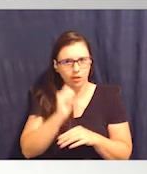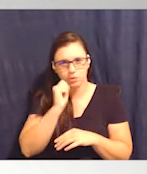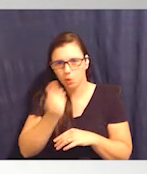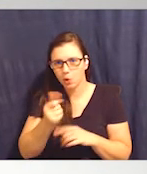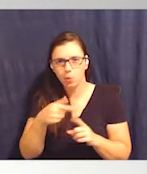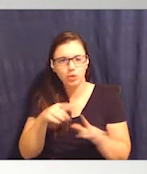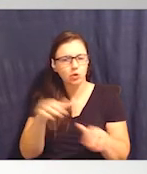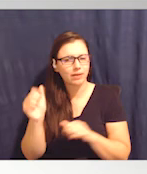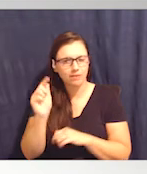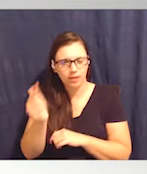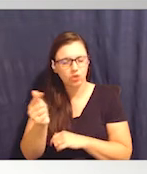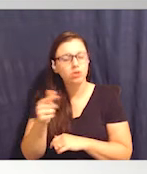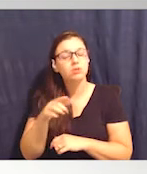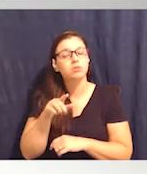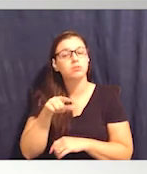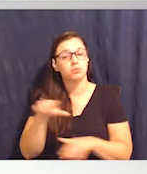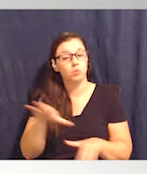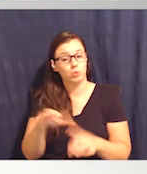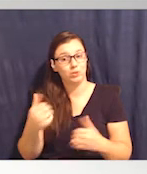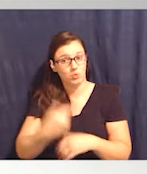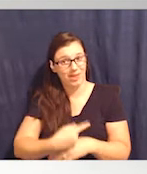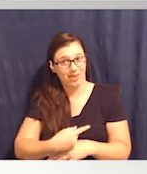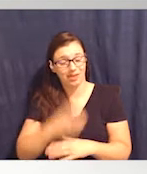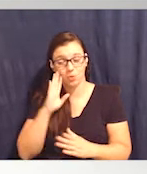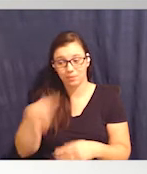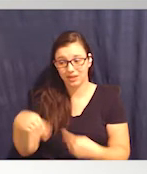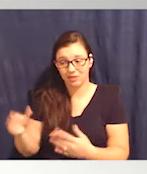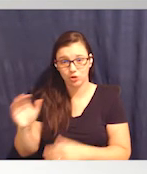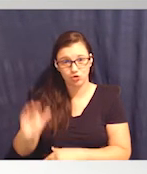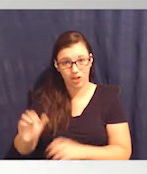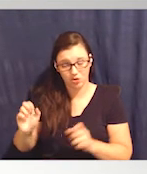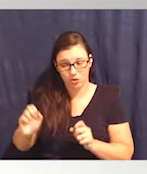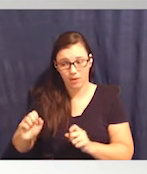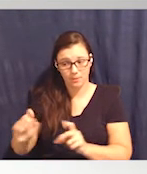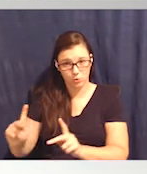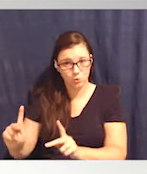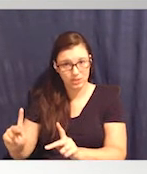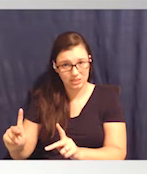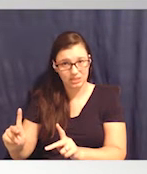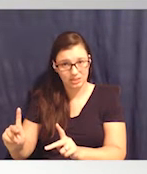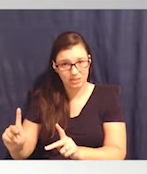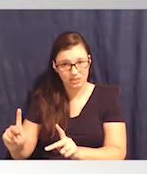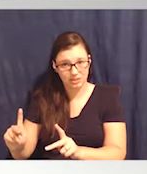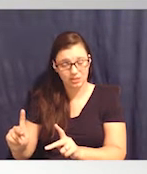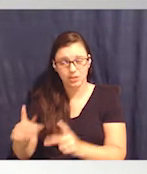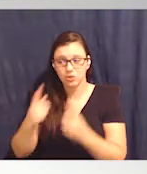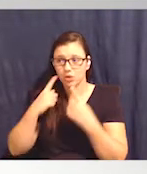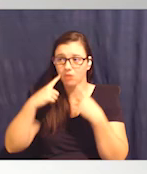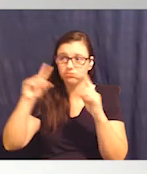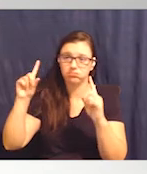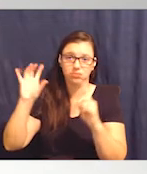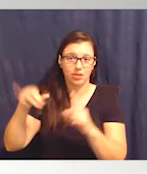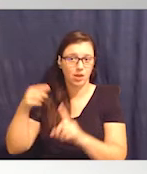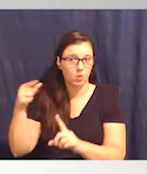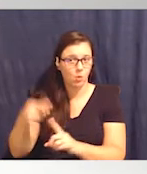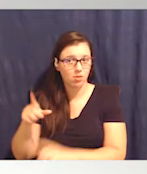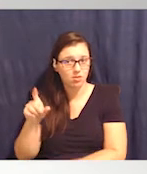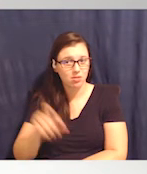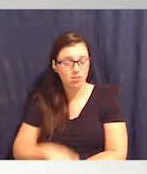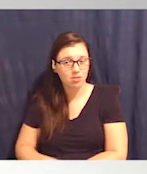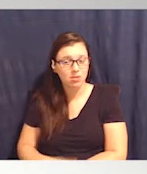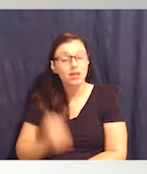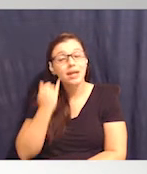doing today giving your child the opportunity to reach that goal? If not, how do you